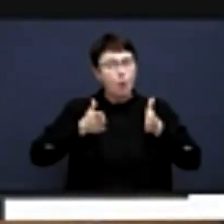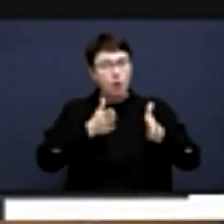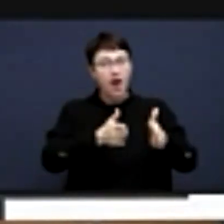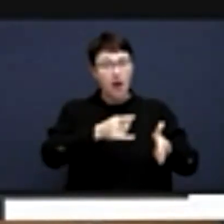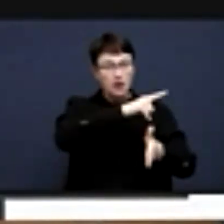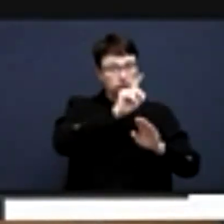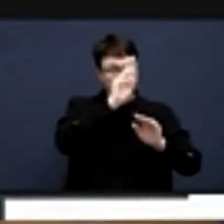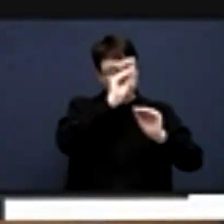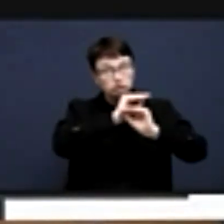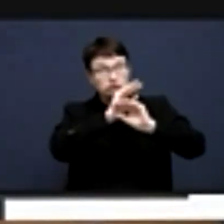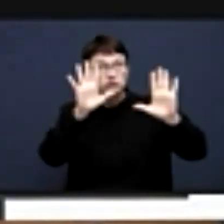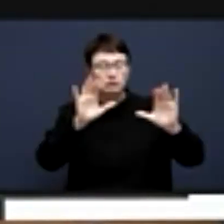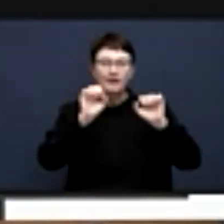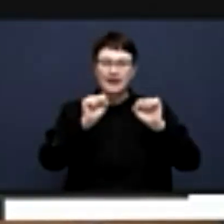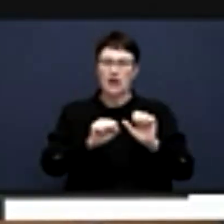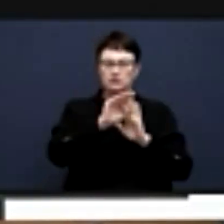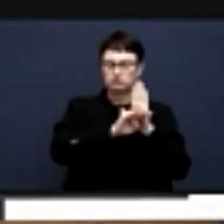usual, let's say, flaw in